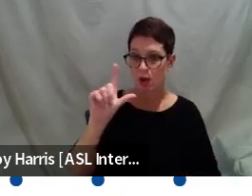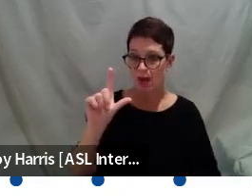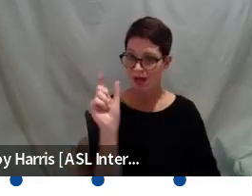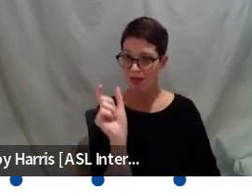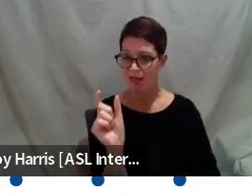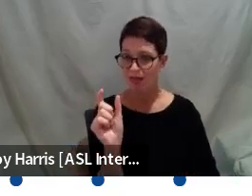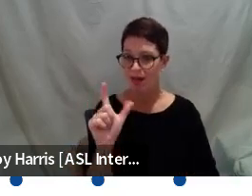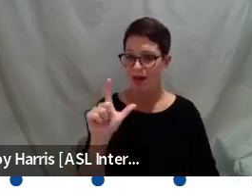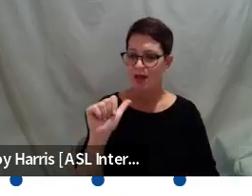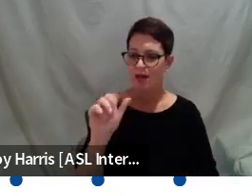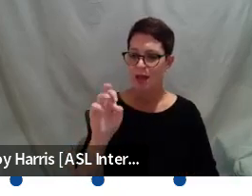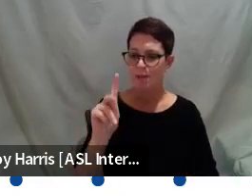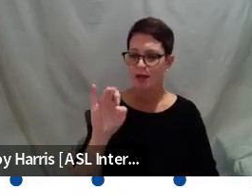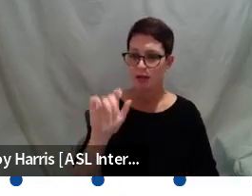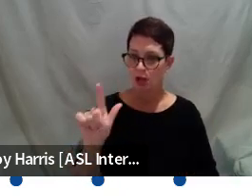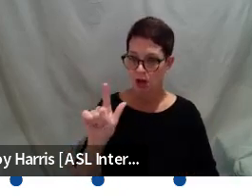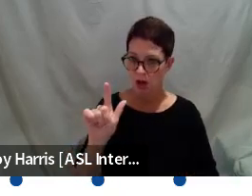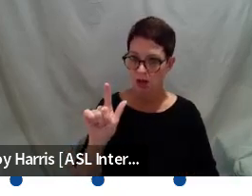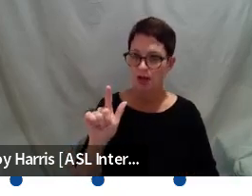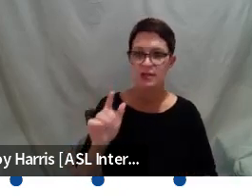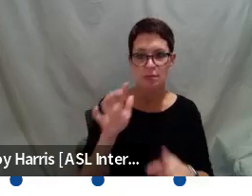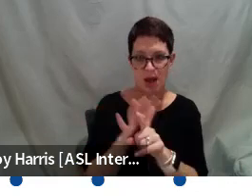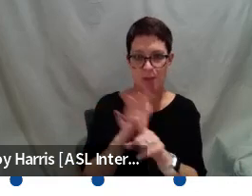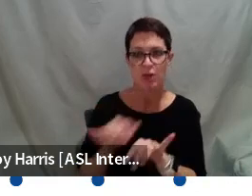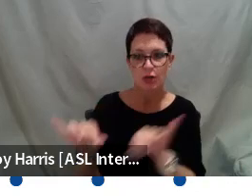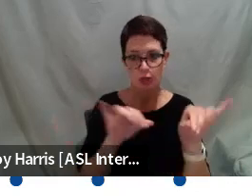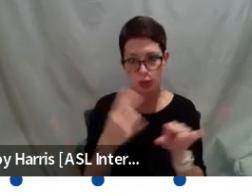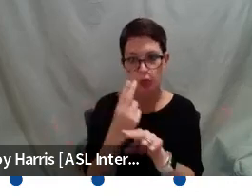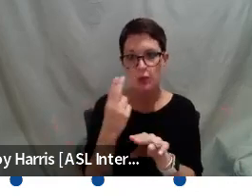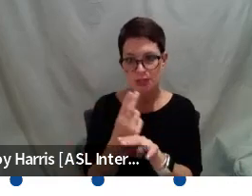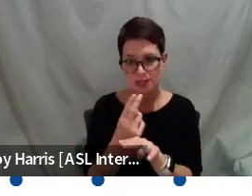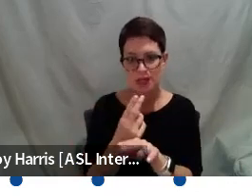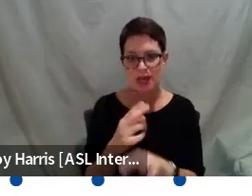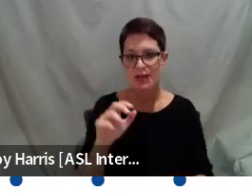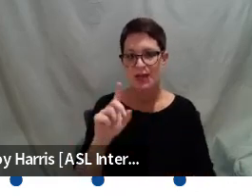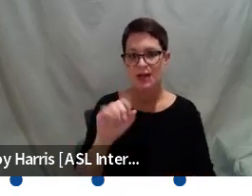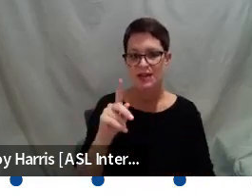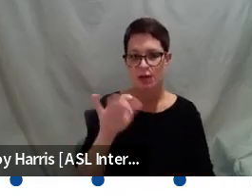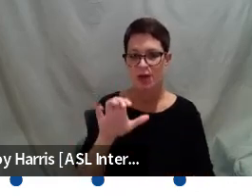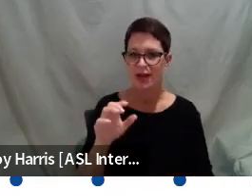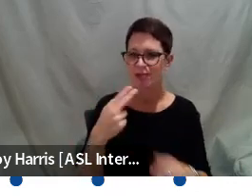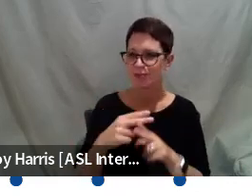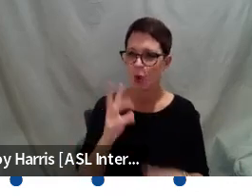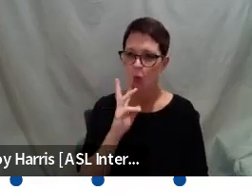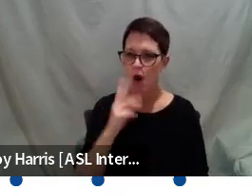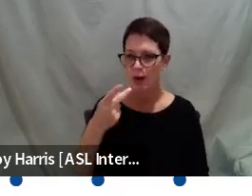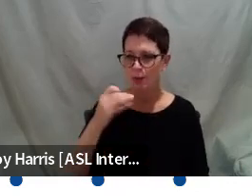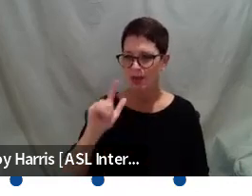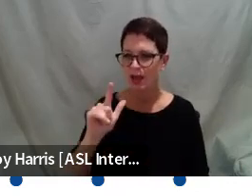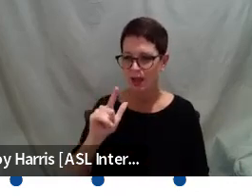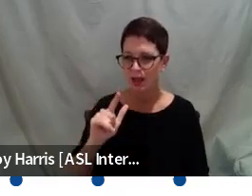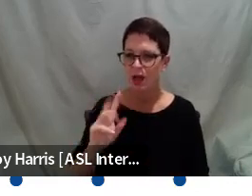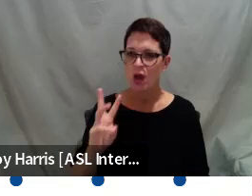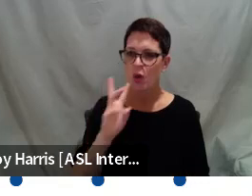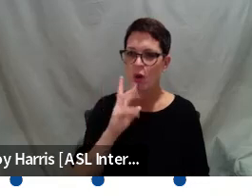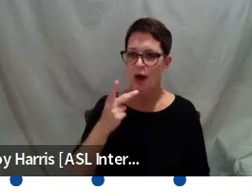like labetalol is a pretty popular one. And diuretics or water pills. And that diuretic